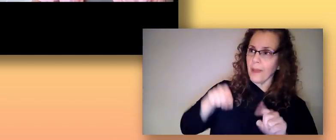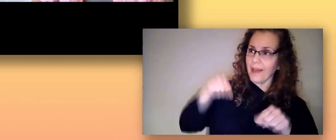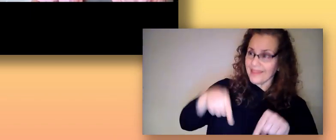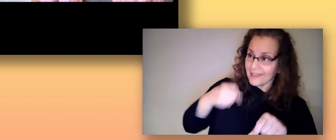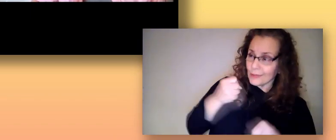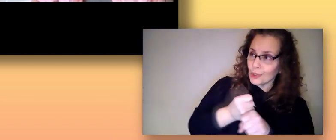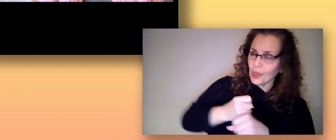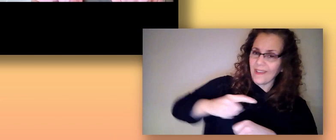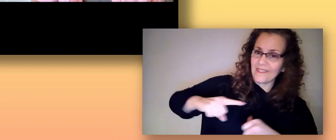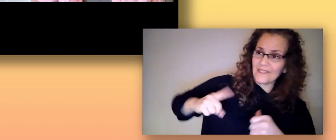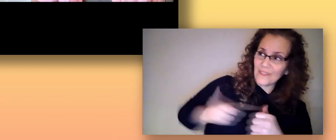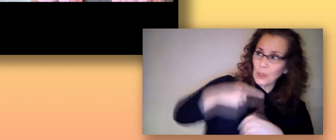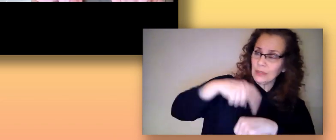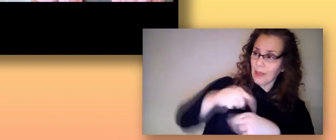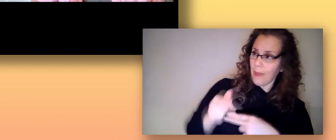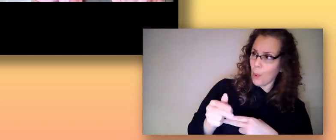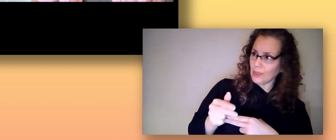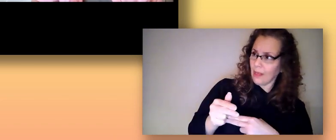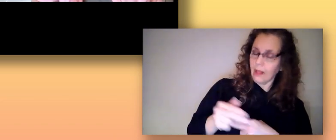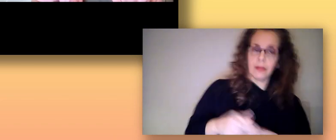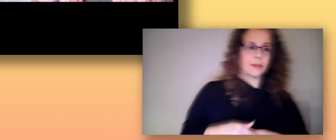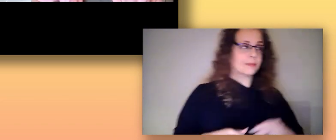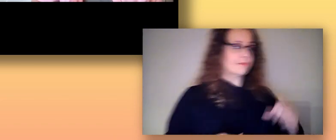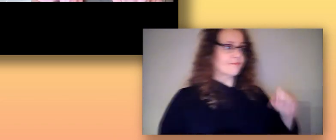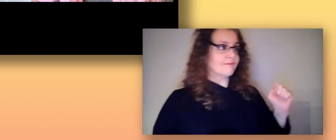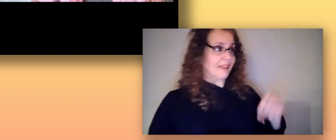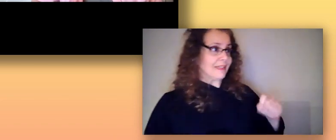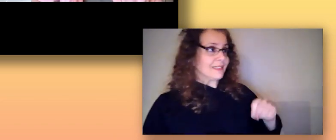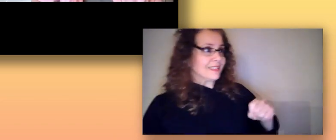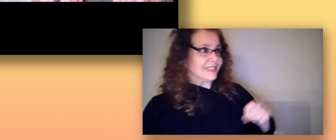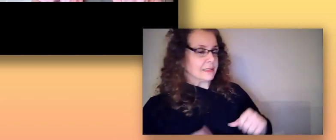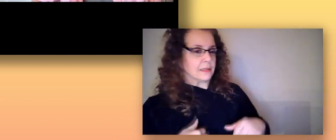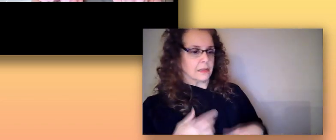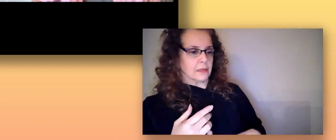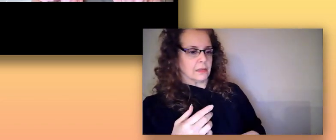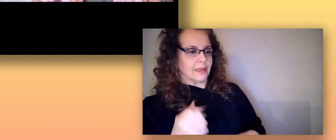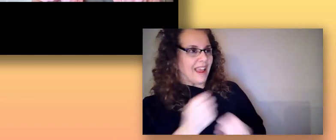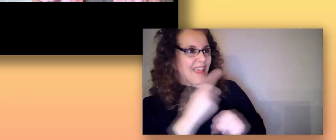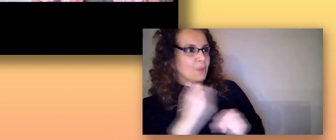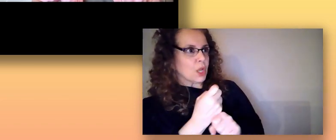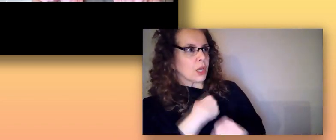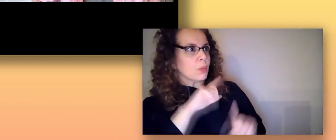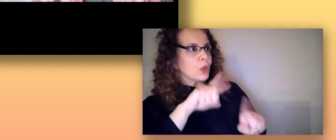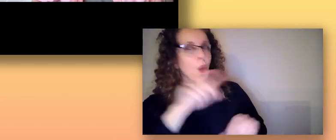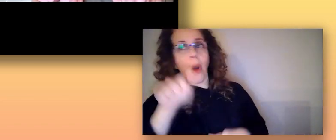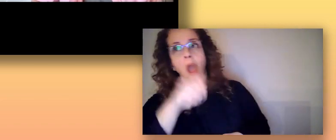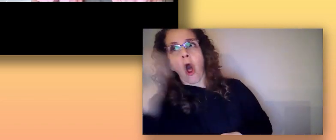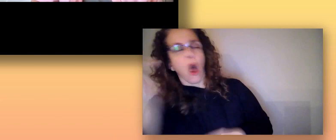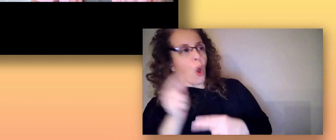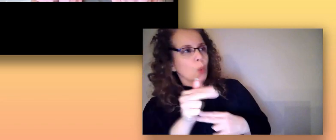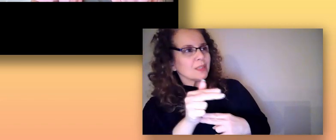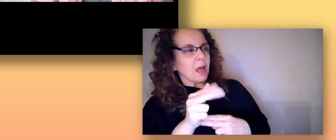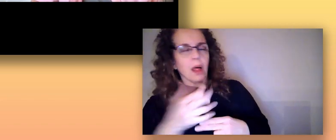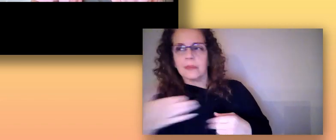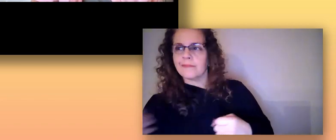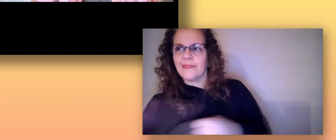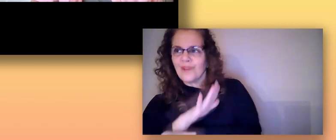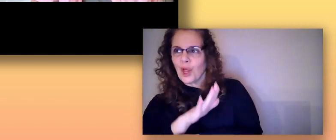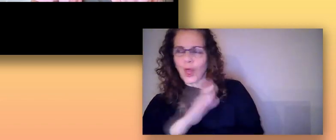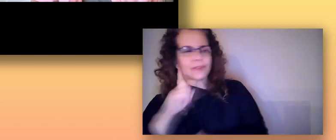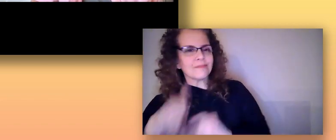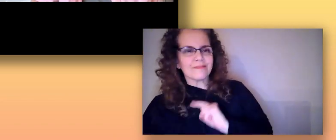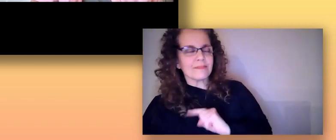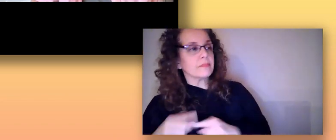that you're staying at this hotel? Yes. Our usual hotel was booked, so we found this one last minute.